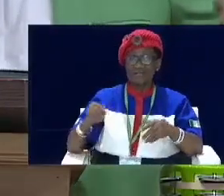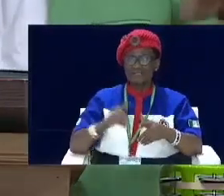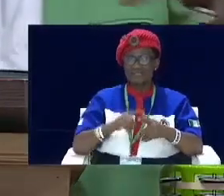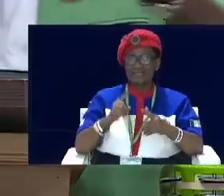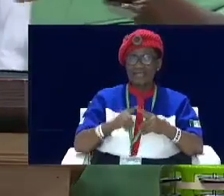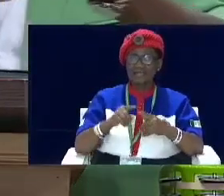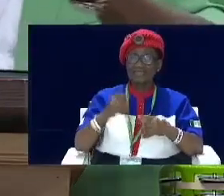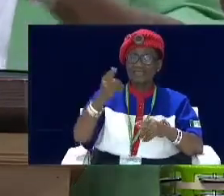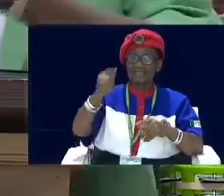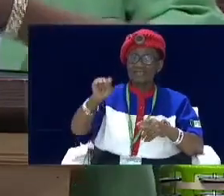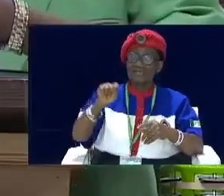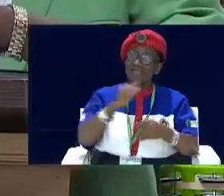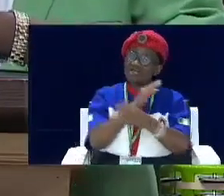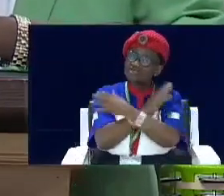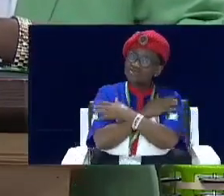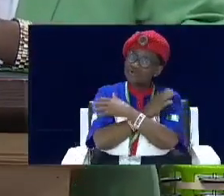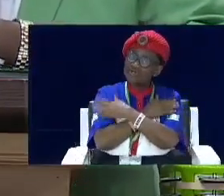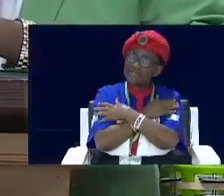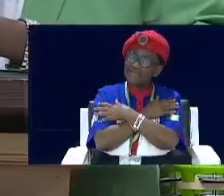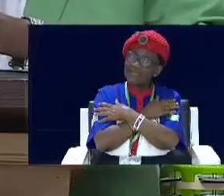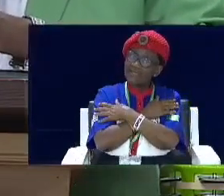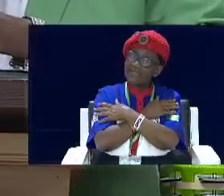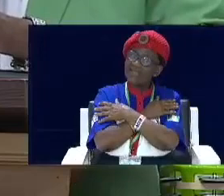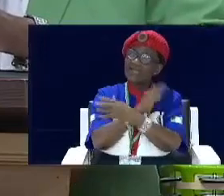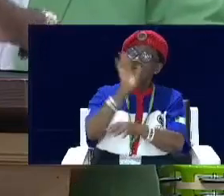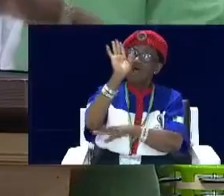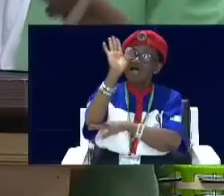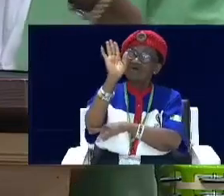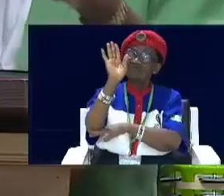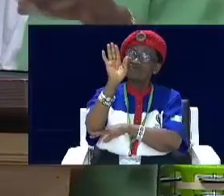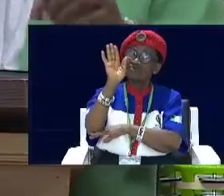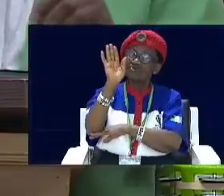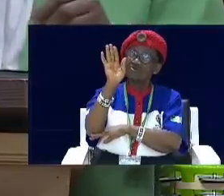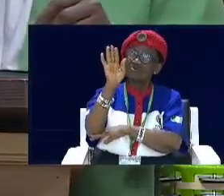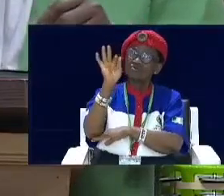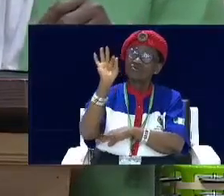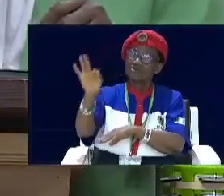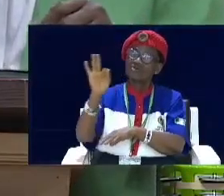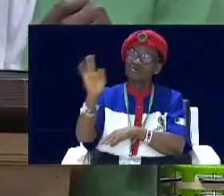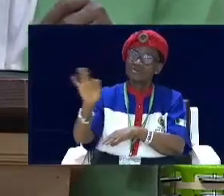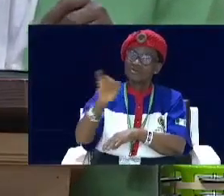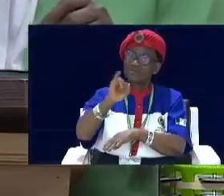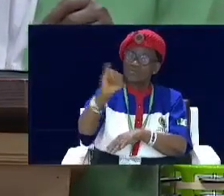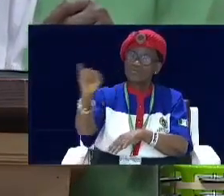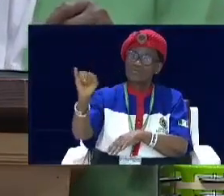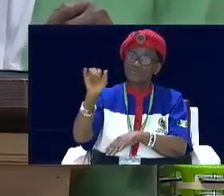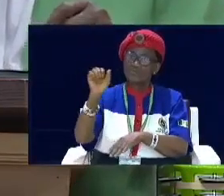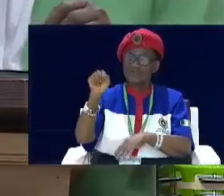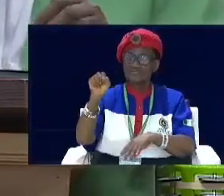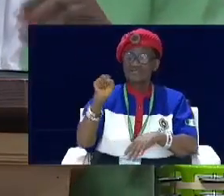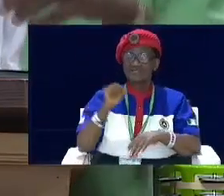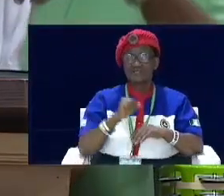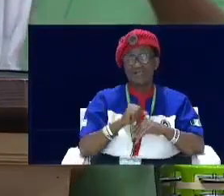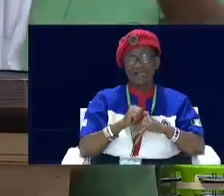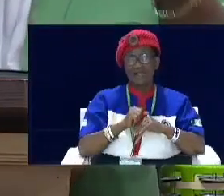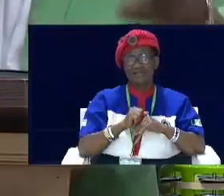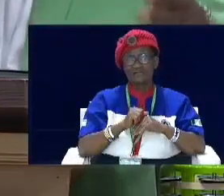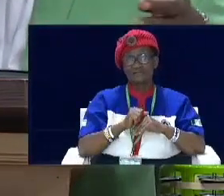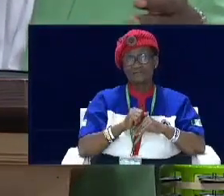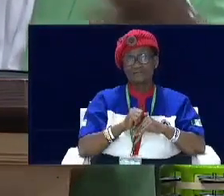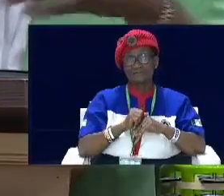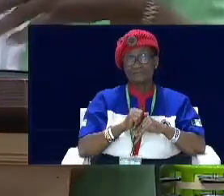Sunday afternoon sermons. Ati awon iwaasu ti ojo Aiku ni ago meji losan